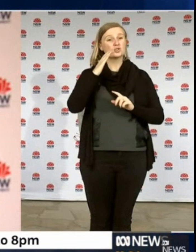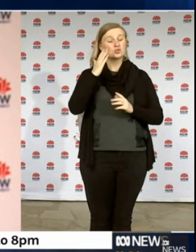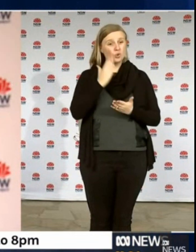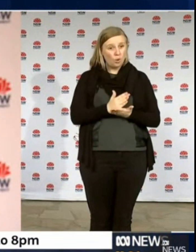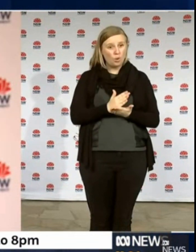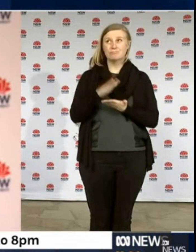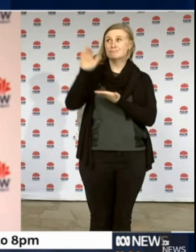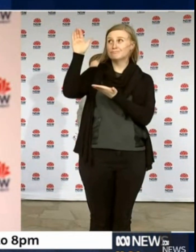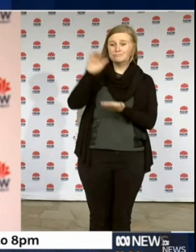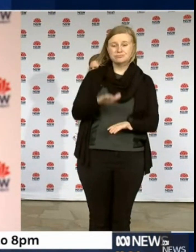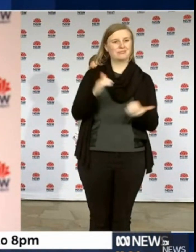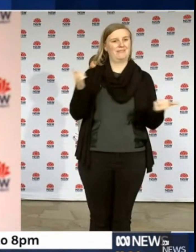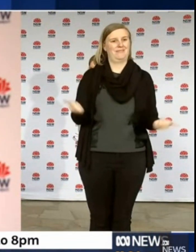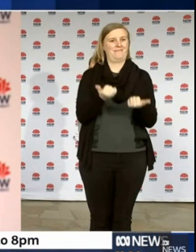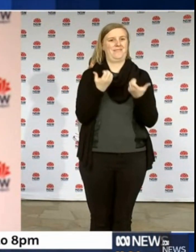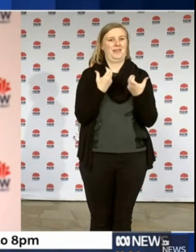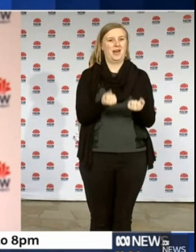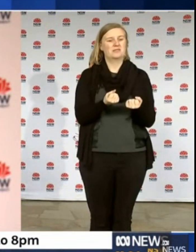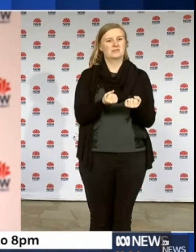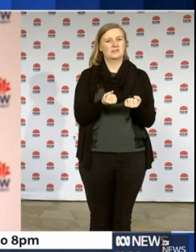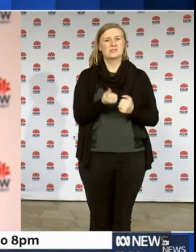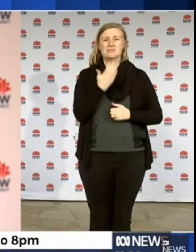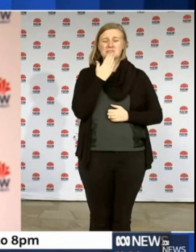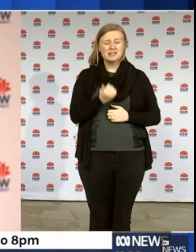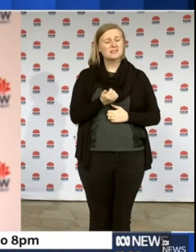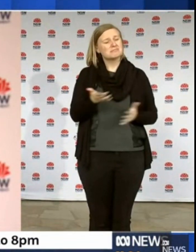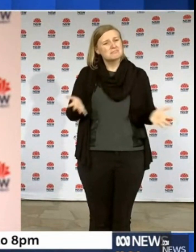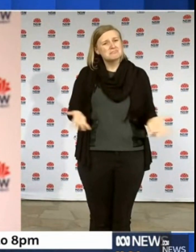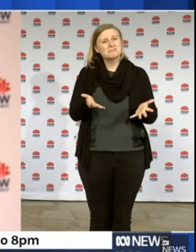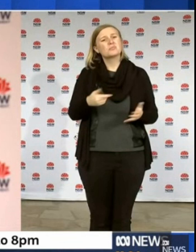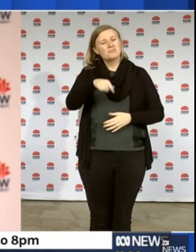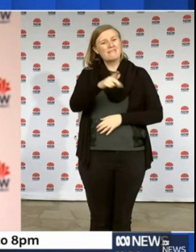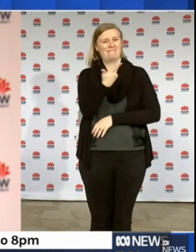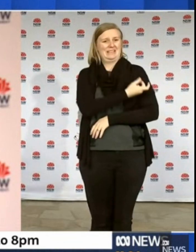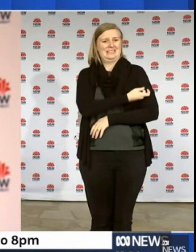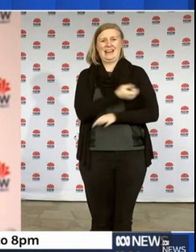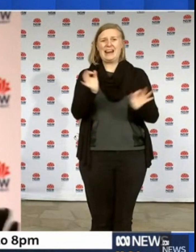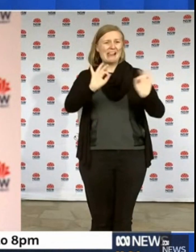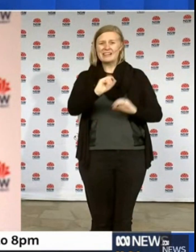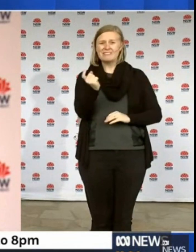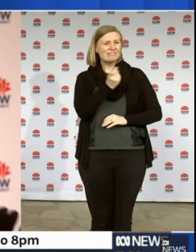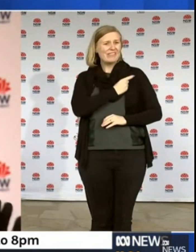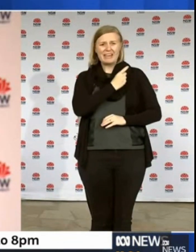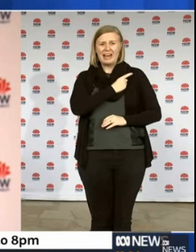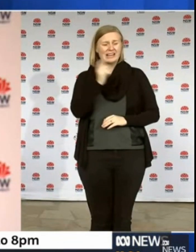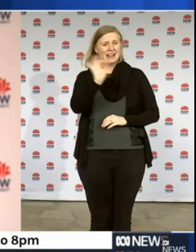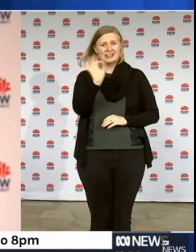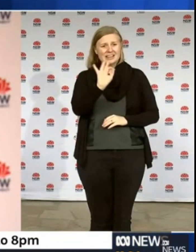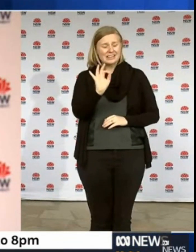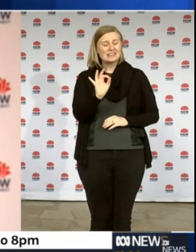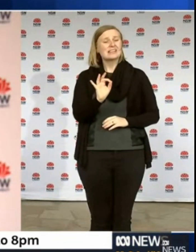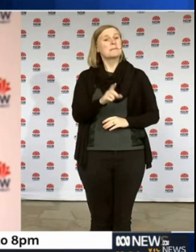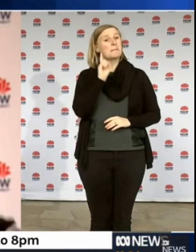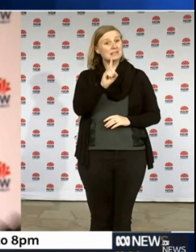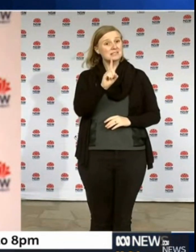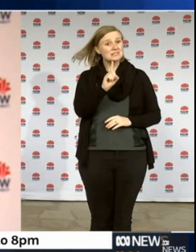those supplies are available, and we encourage everybody, don't be afraid to come forward and get the vaccine, so long as Dr.